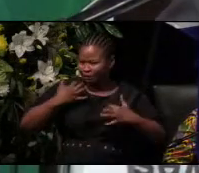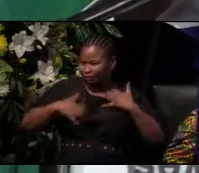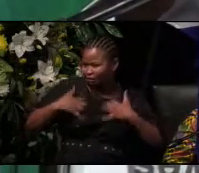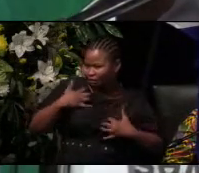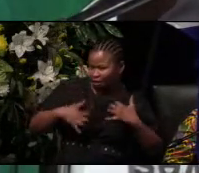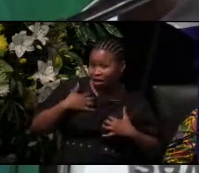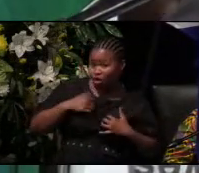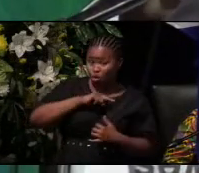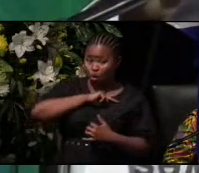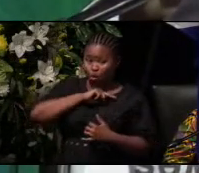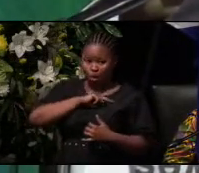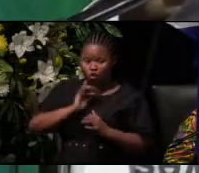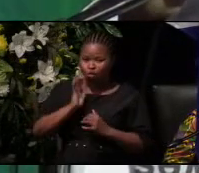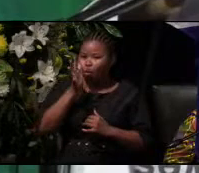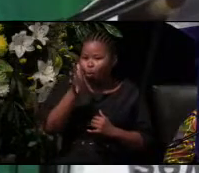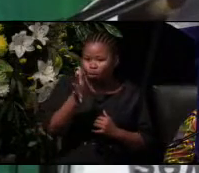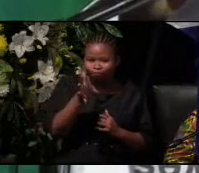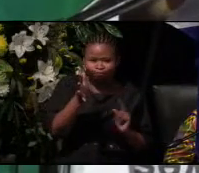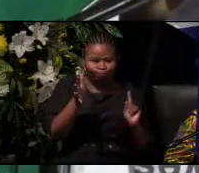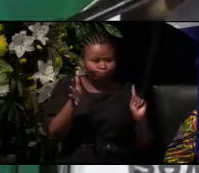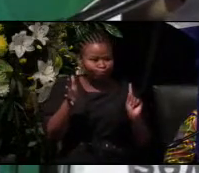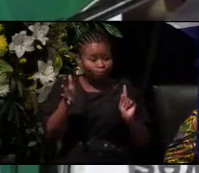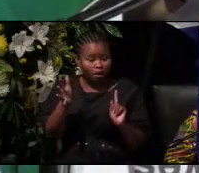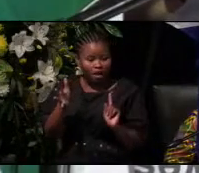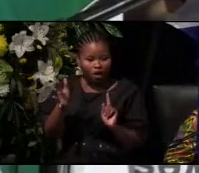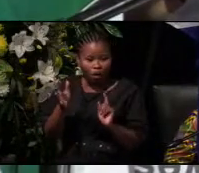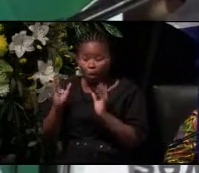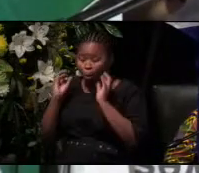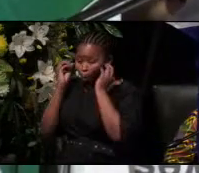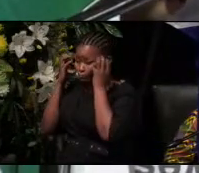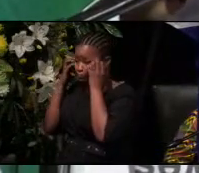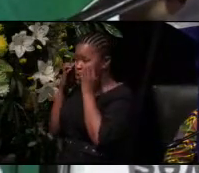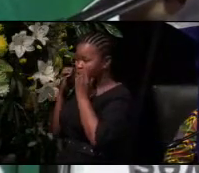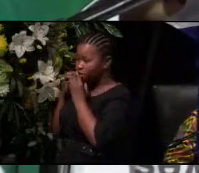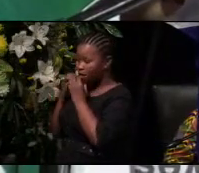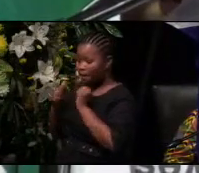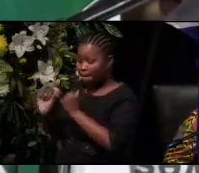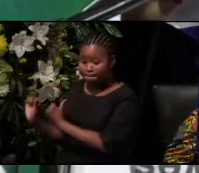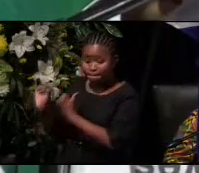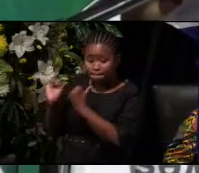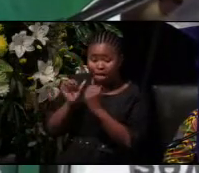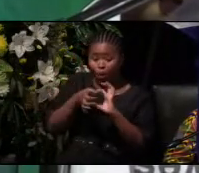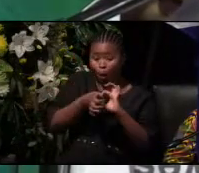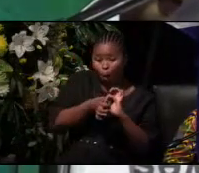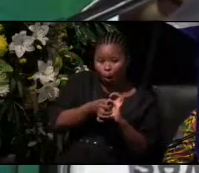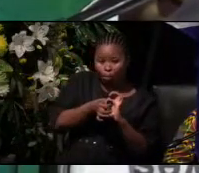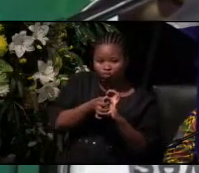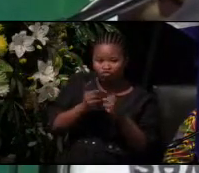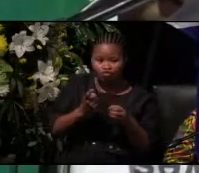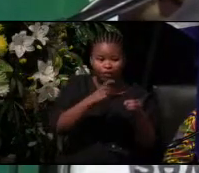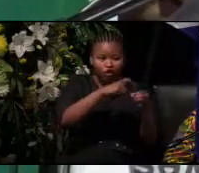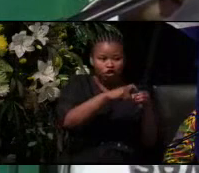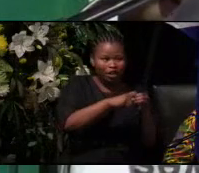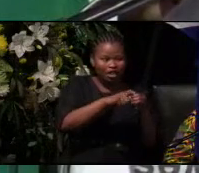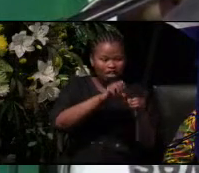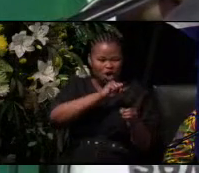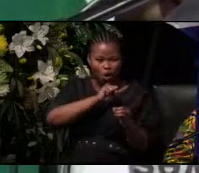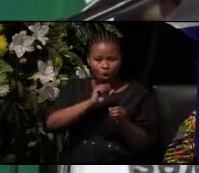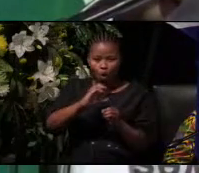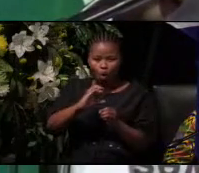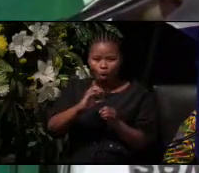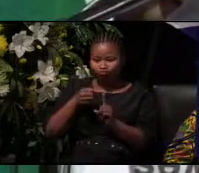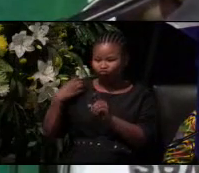excited that we are going to bring Moses Cortana back home we are joining the Communist Party